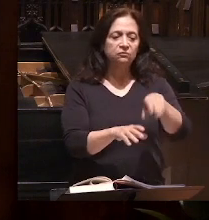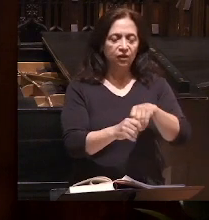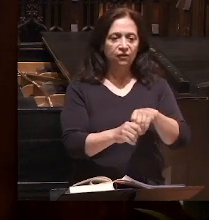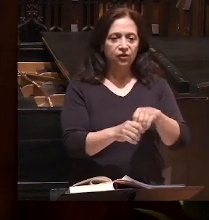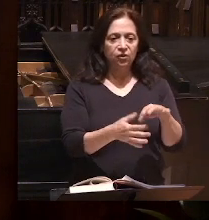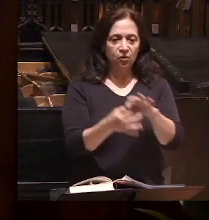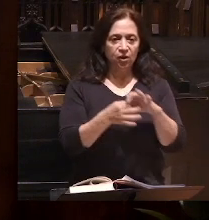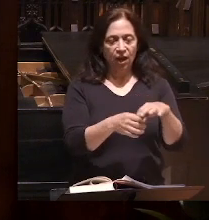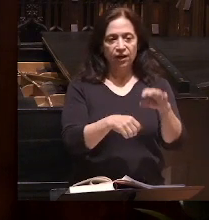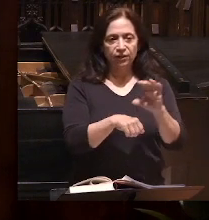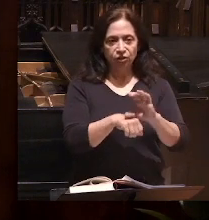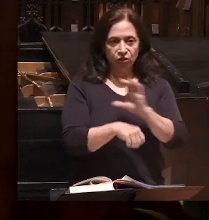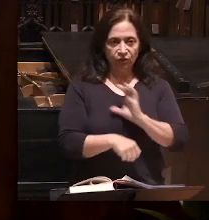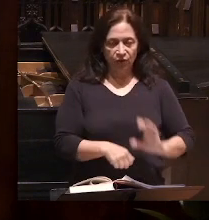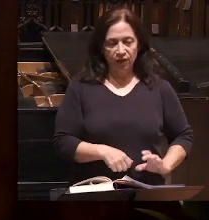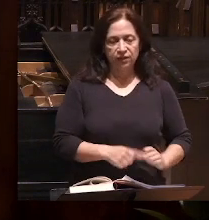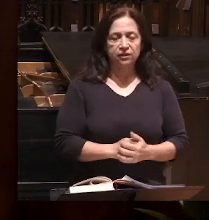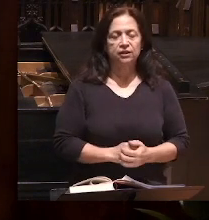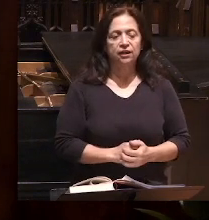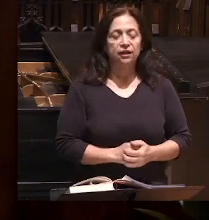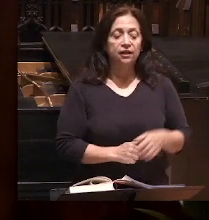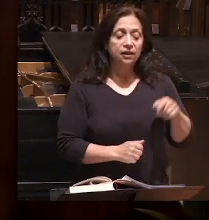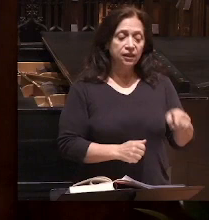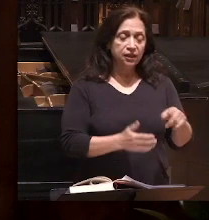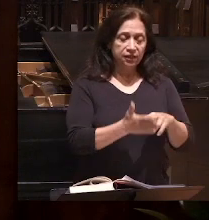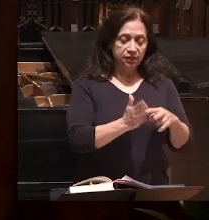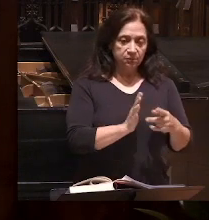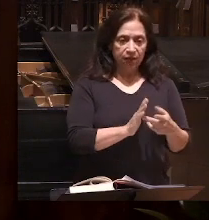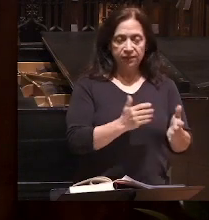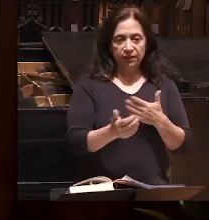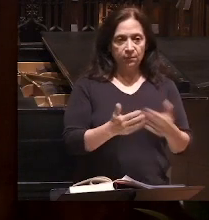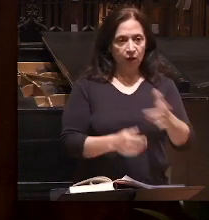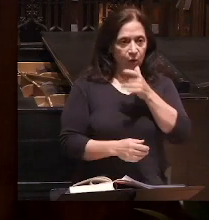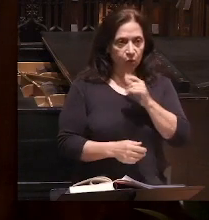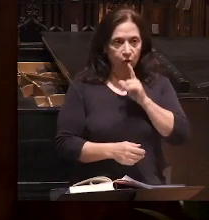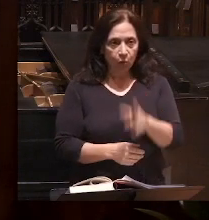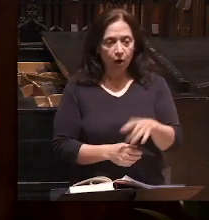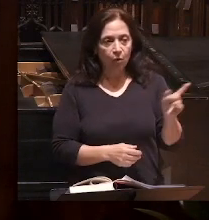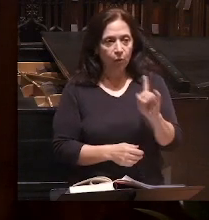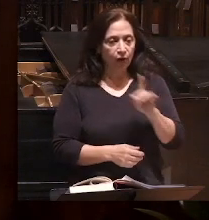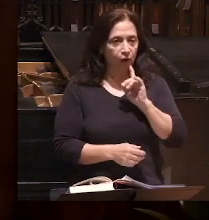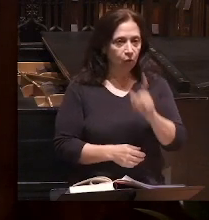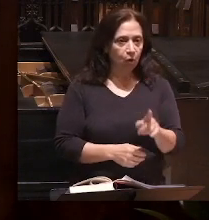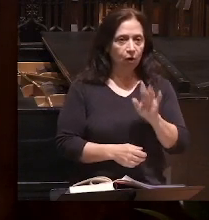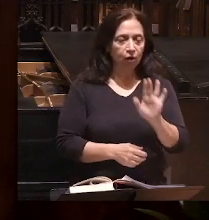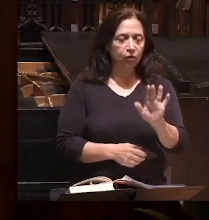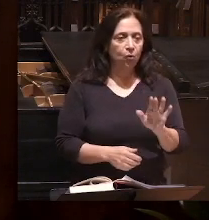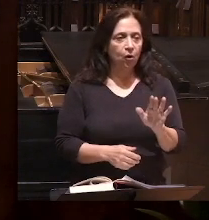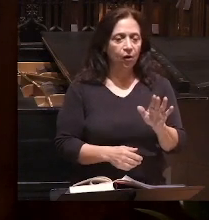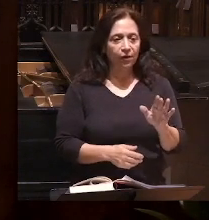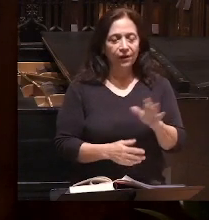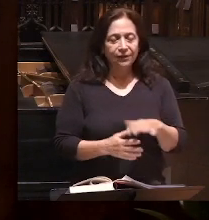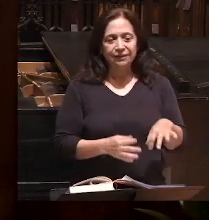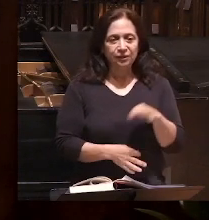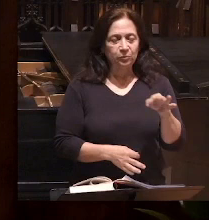Church of Christ. This means that no matter who you are, no matter where you are on your spiritual